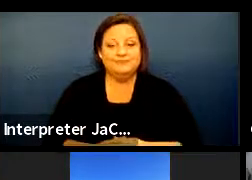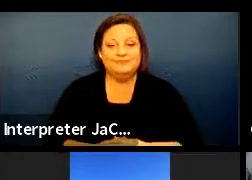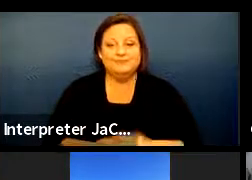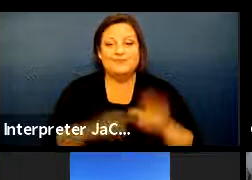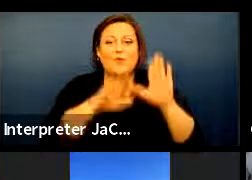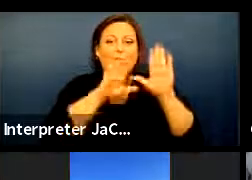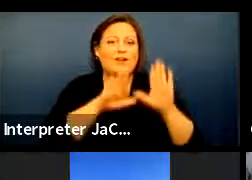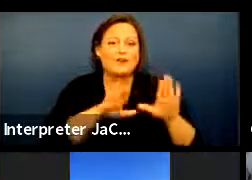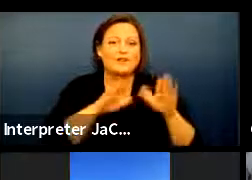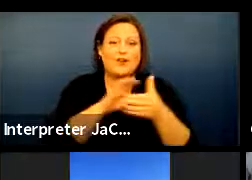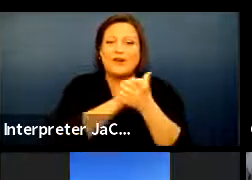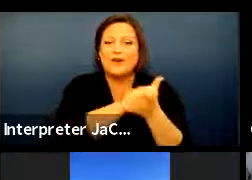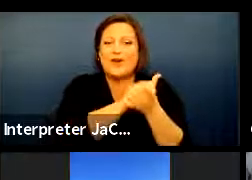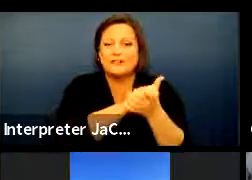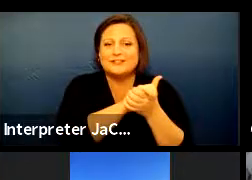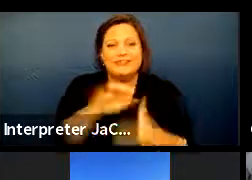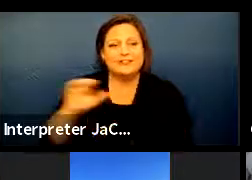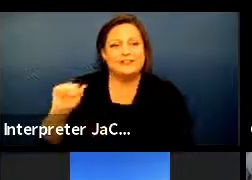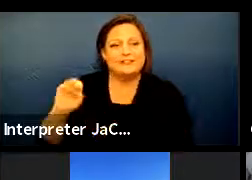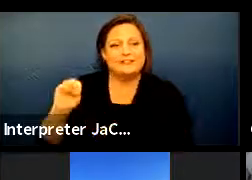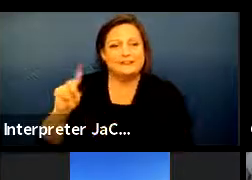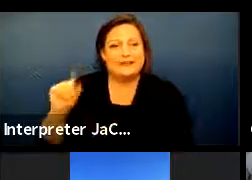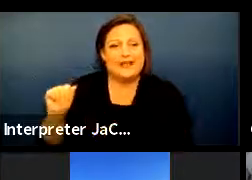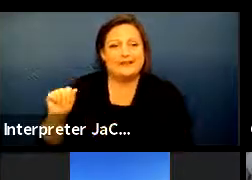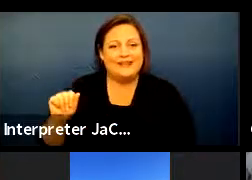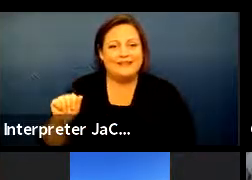Wonderful. Congratulations, Amanda. Thank you.